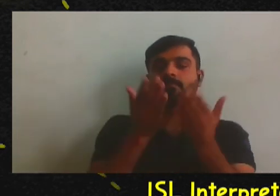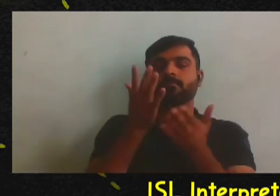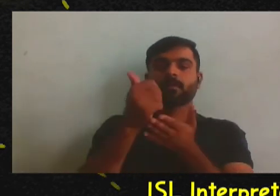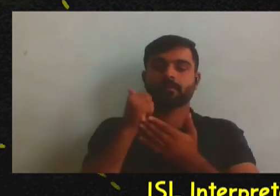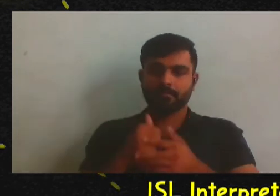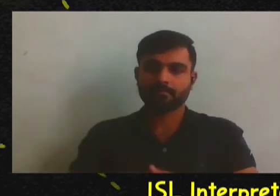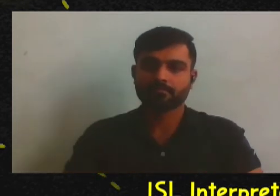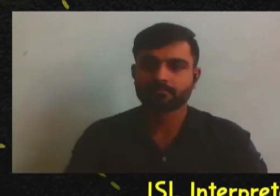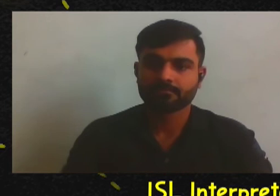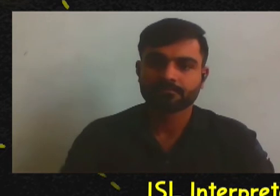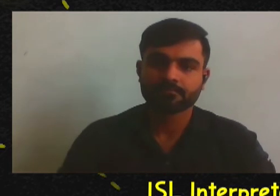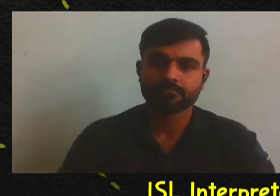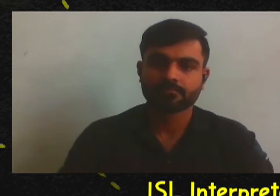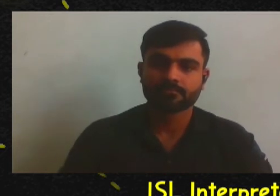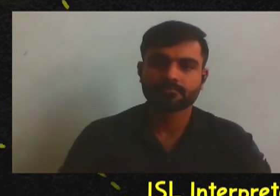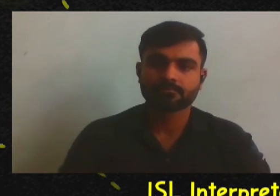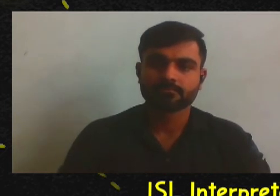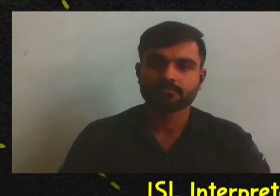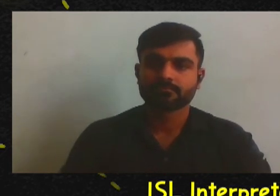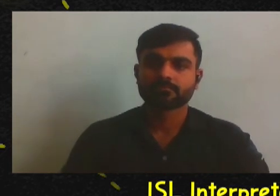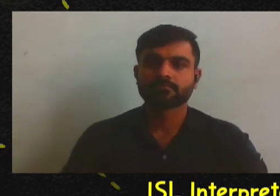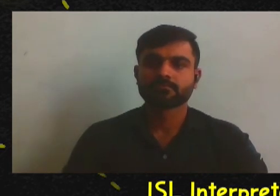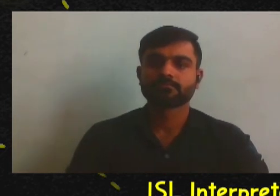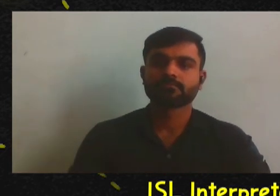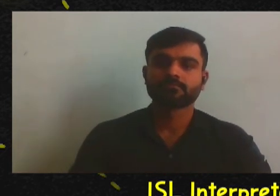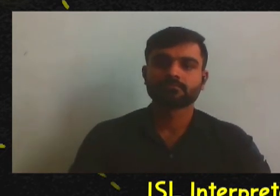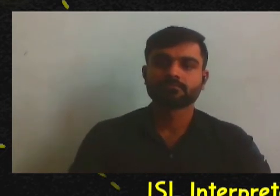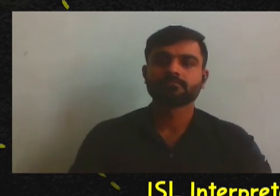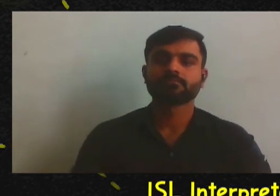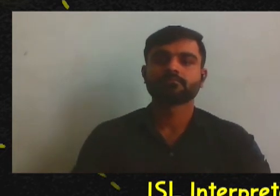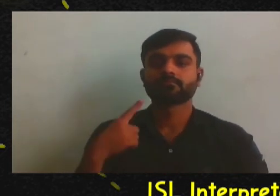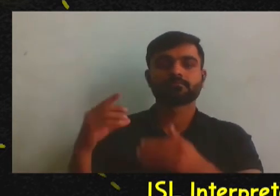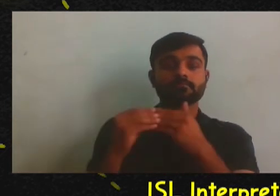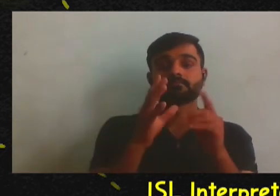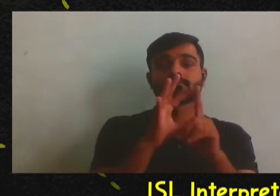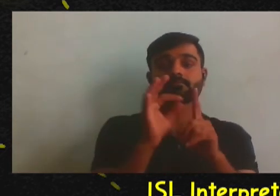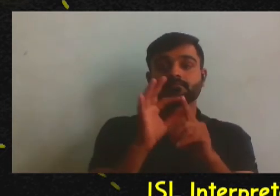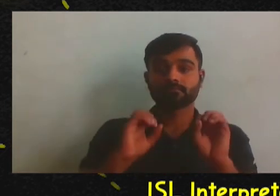Now, what does that leave us to do? I